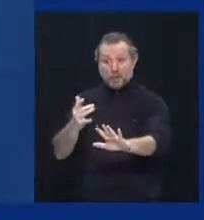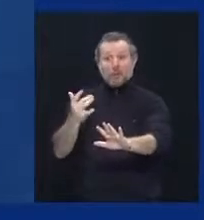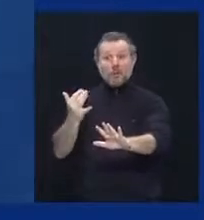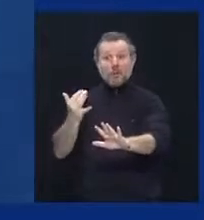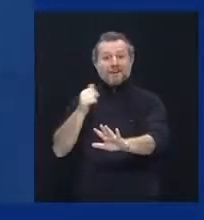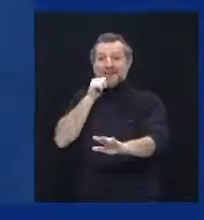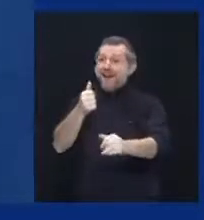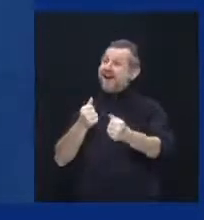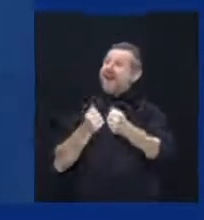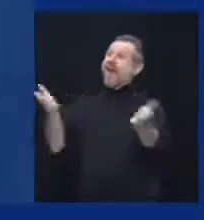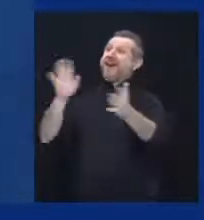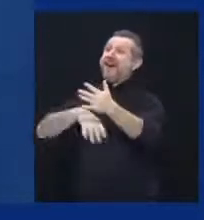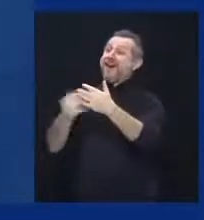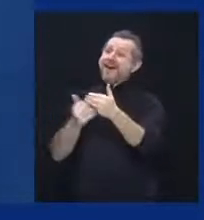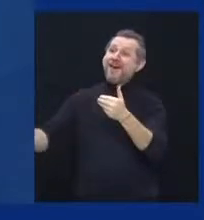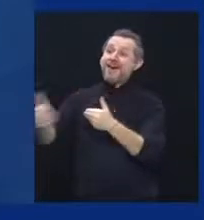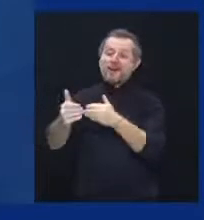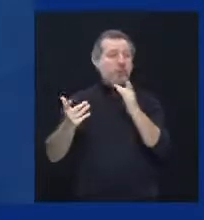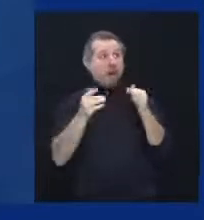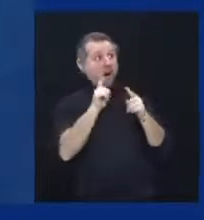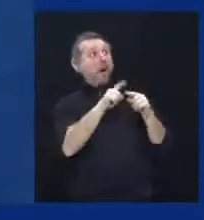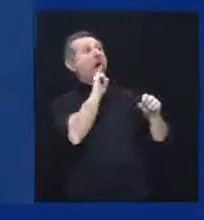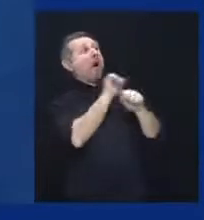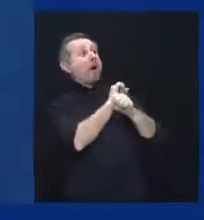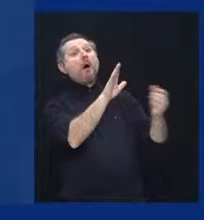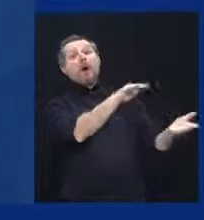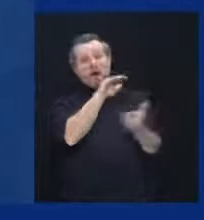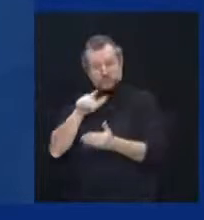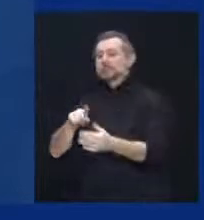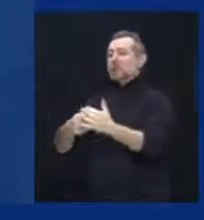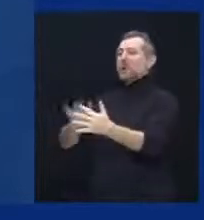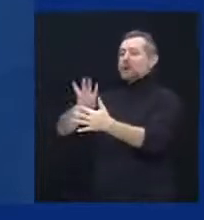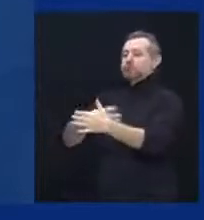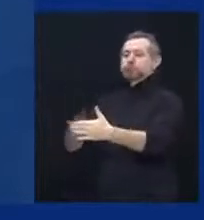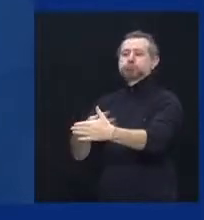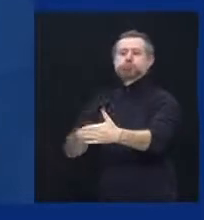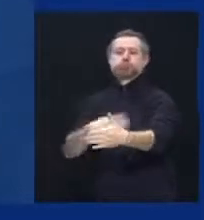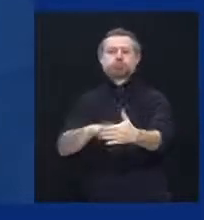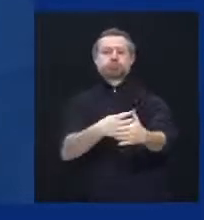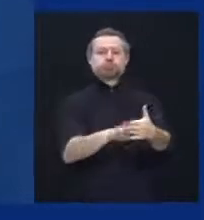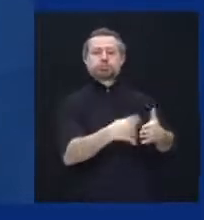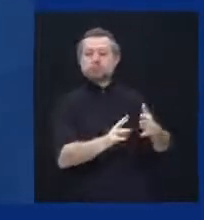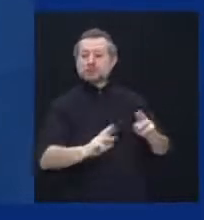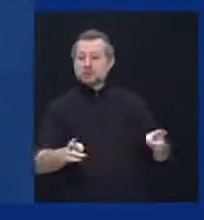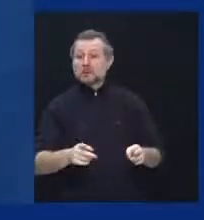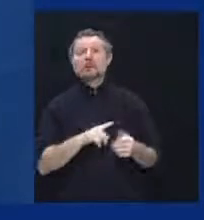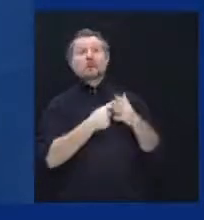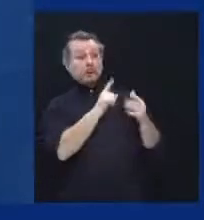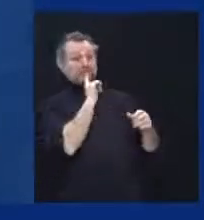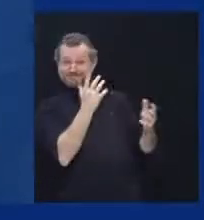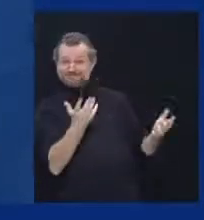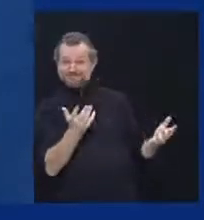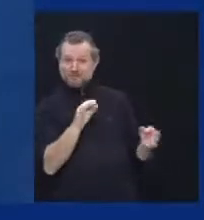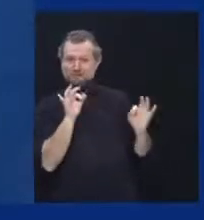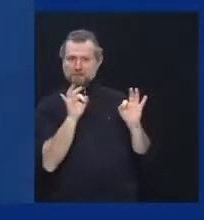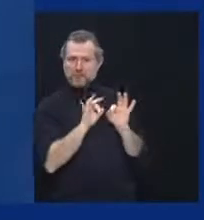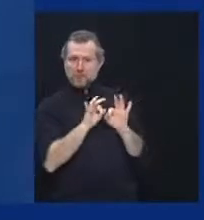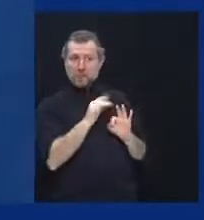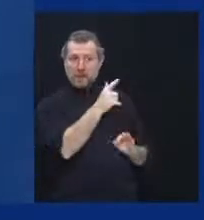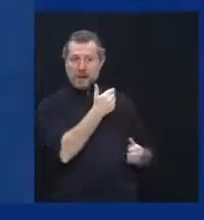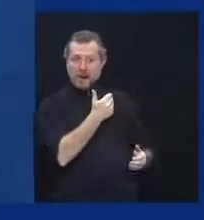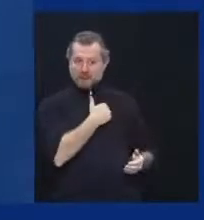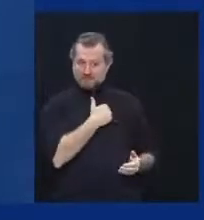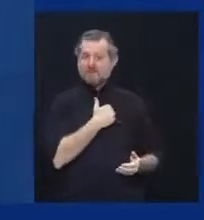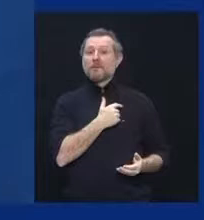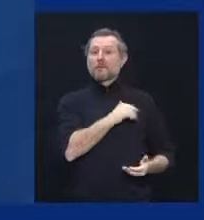have an allocation from the state, which means we get the allocation from the federal government. We then tell the local governments